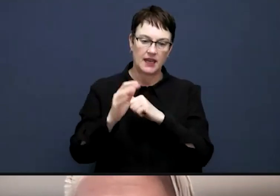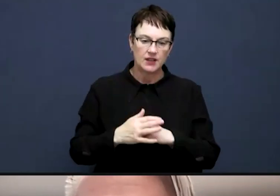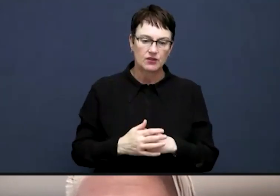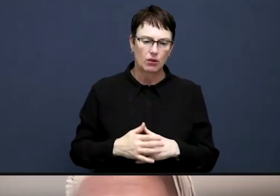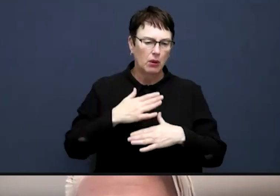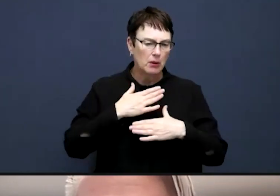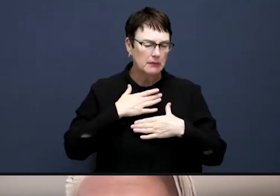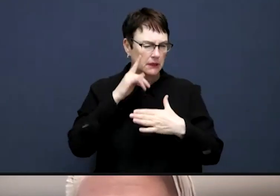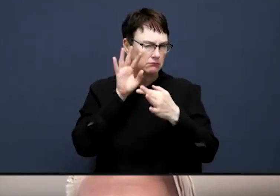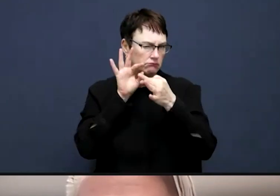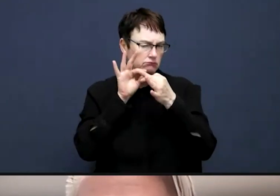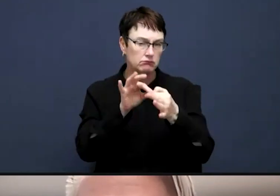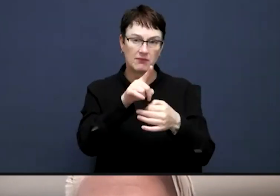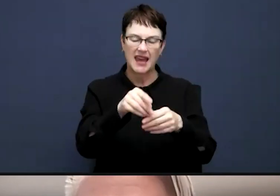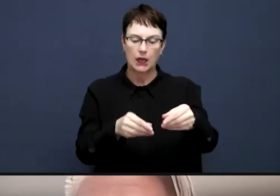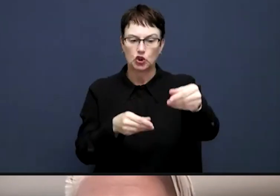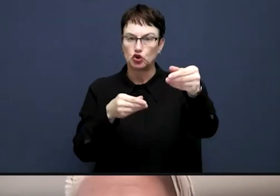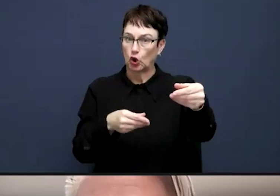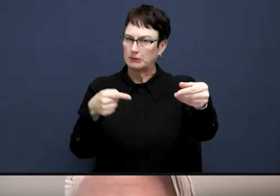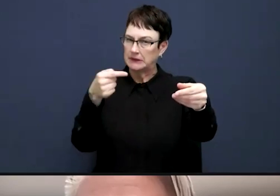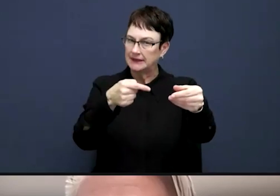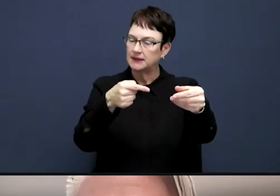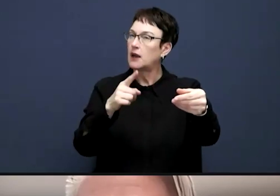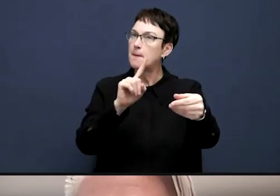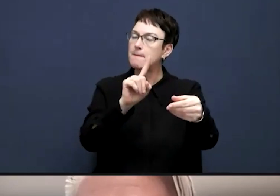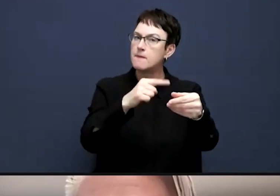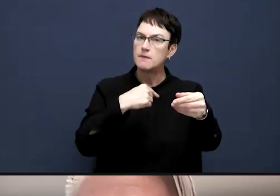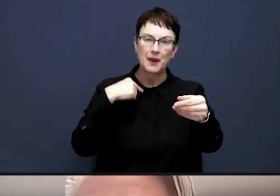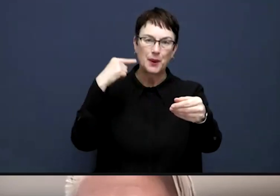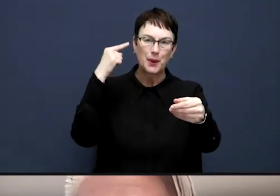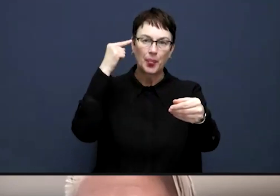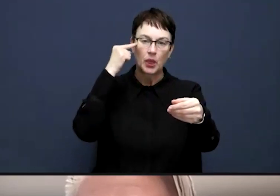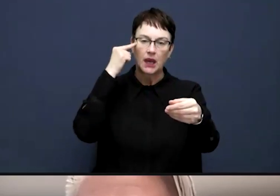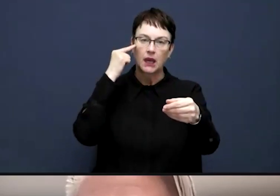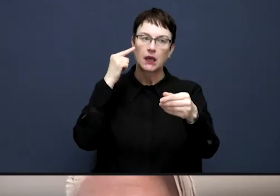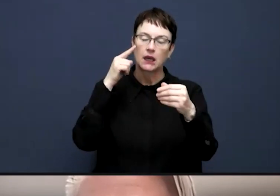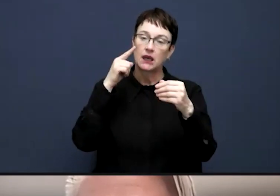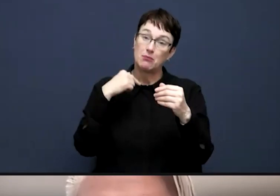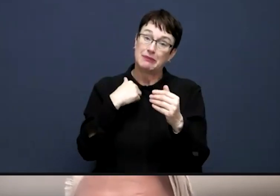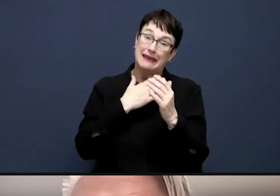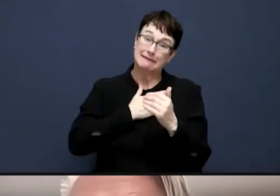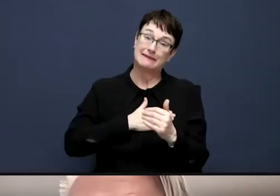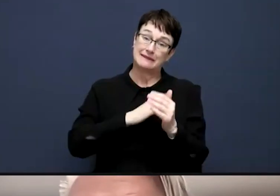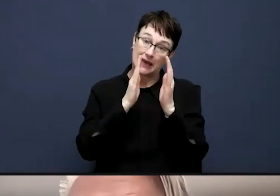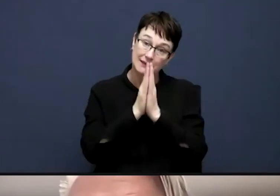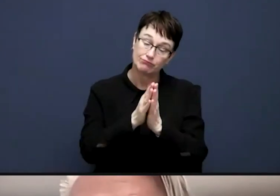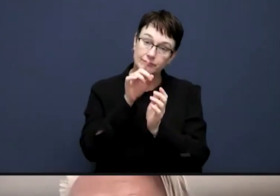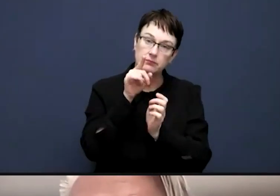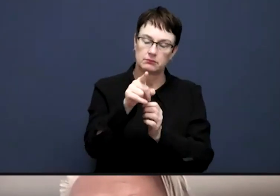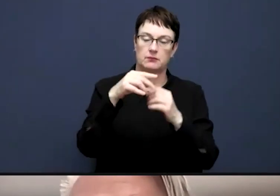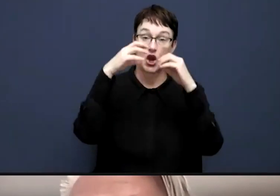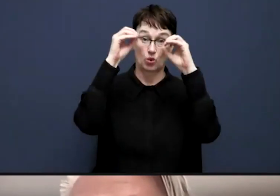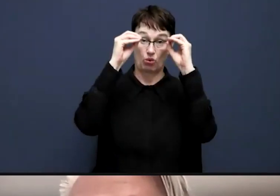was like documents, but it's especially addressed to Google because